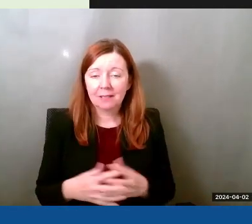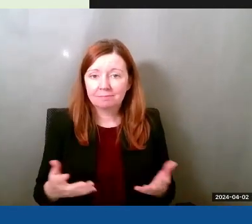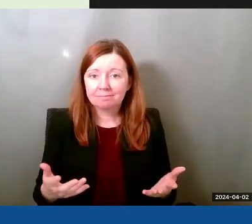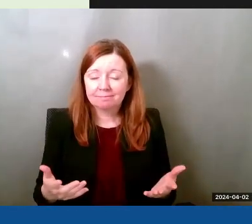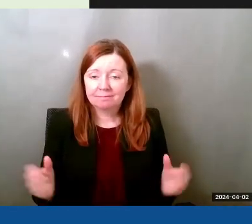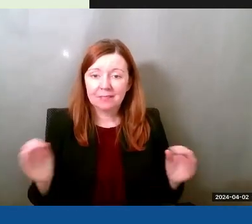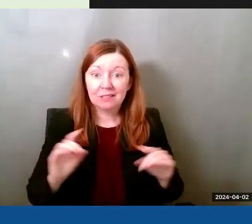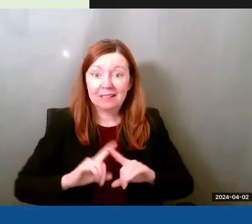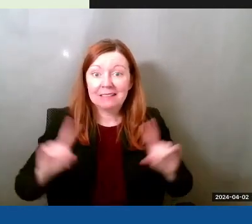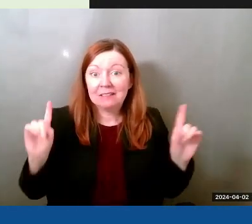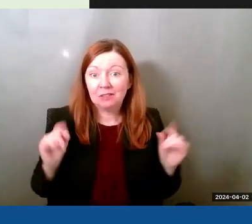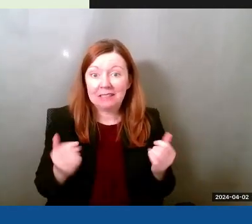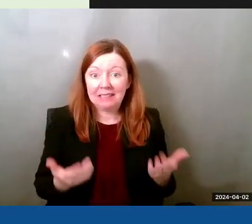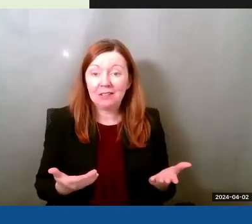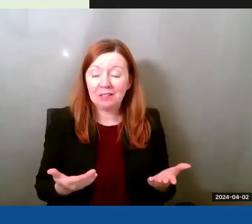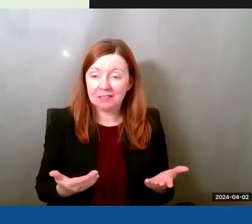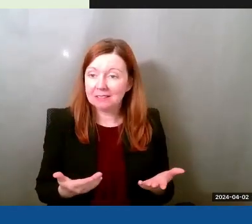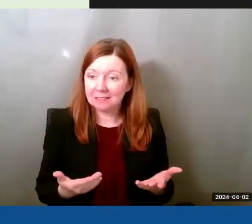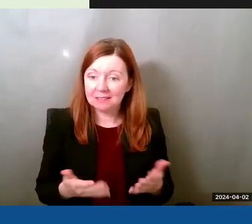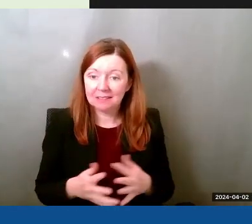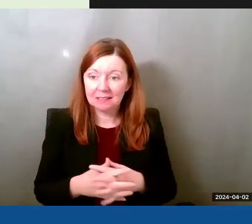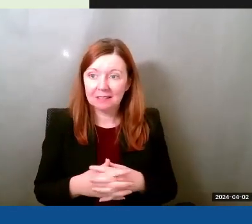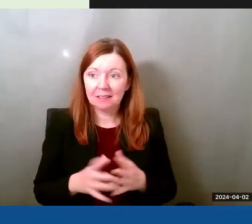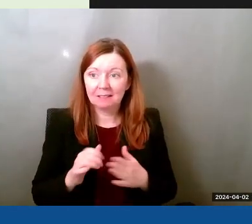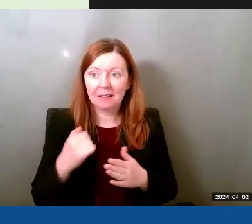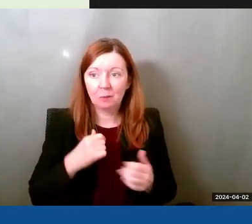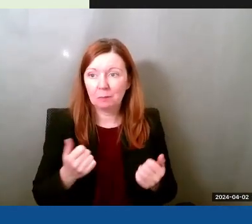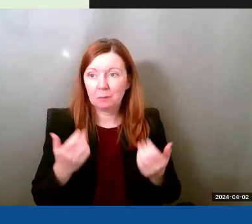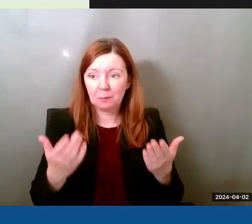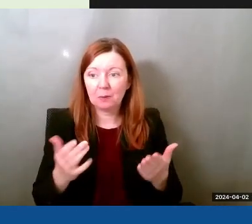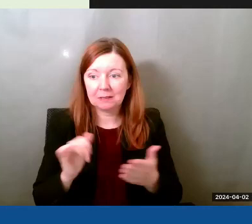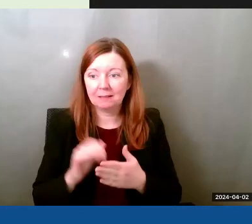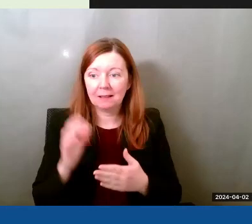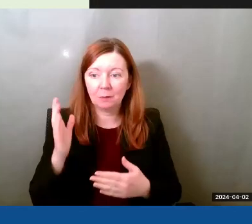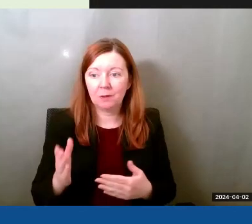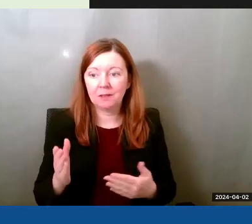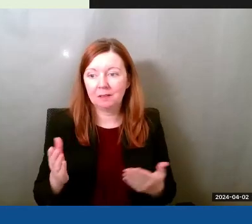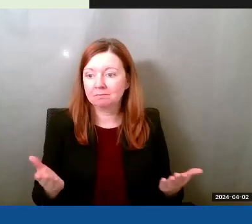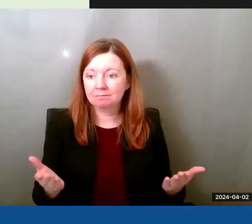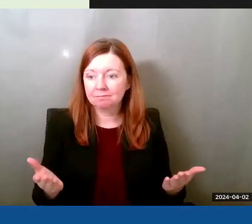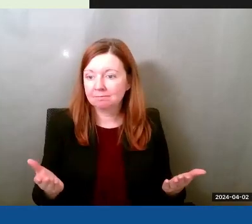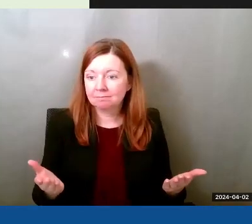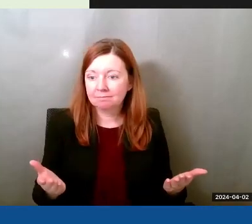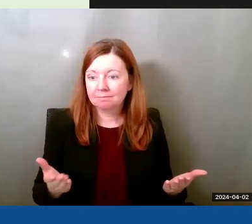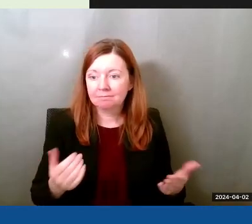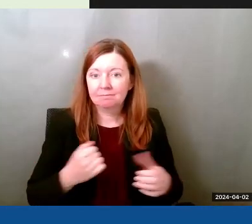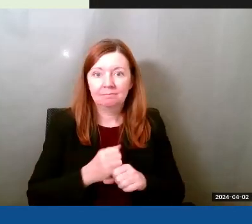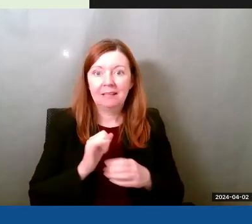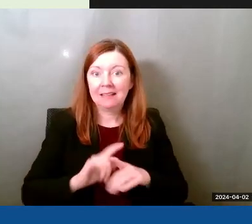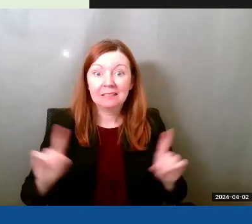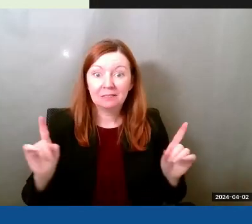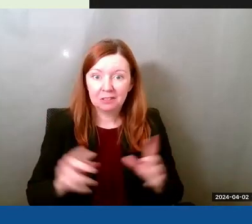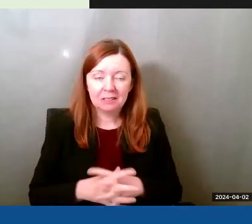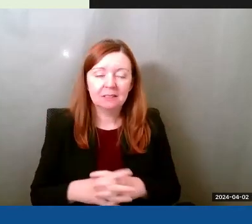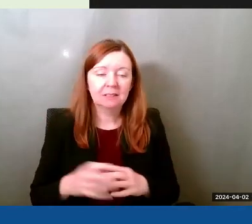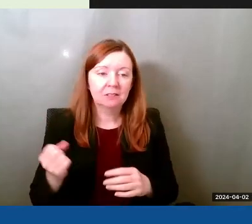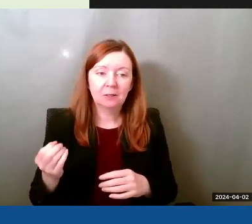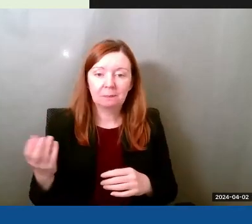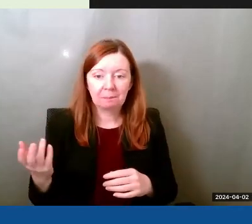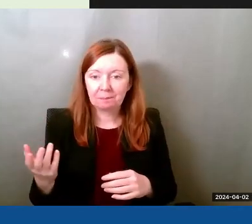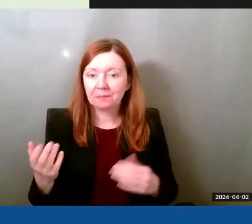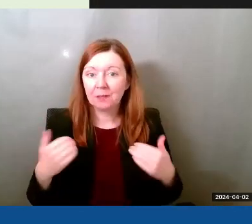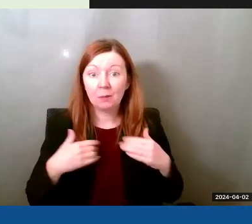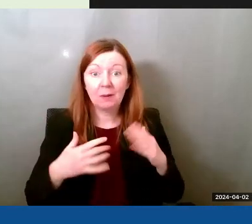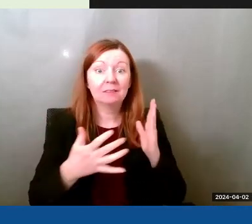There's nothing different in this instance that we're proposing that would, make this any different. So you have